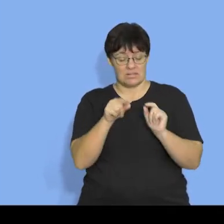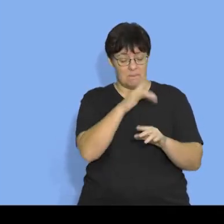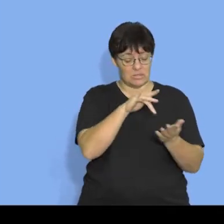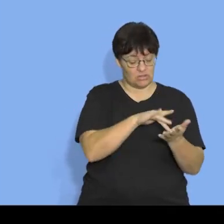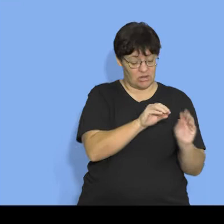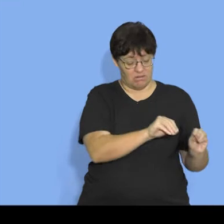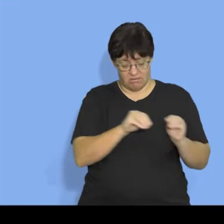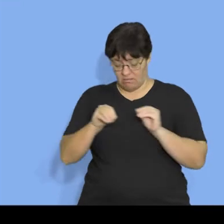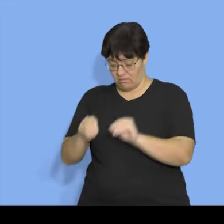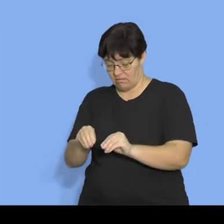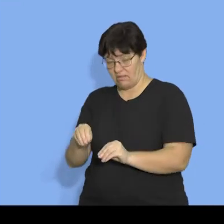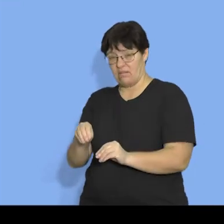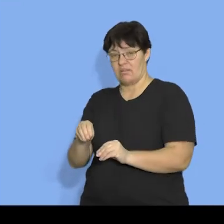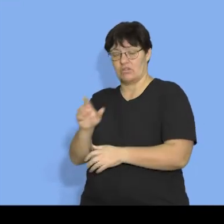thing.